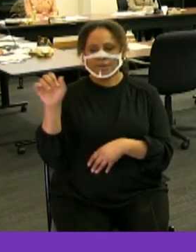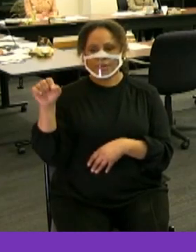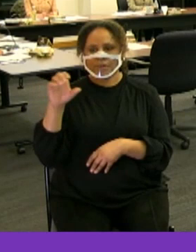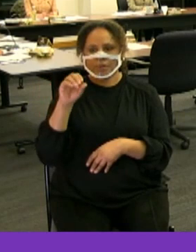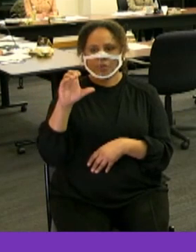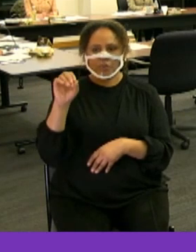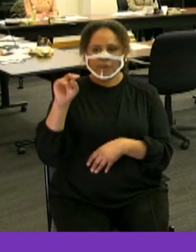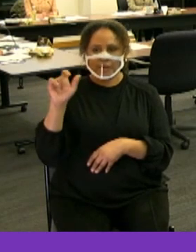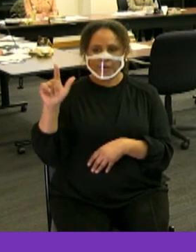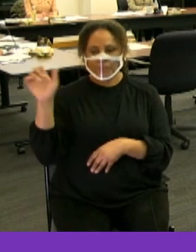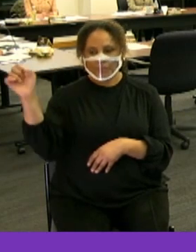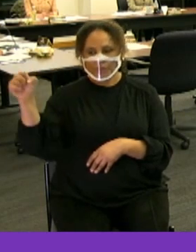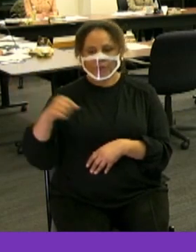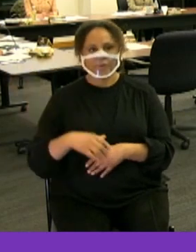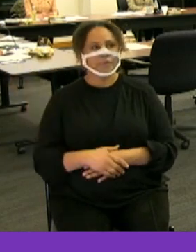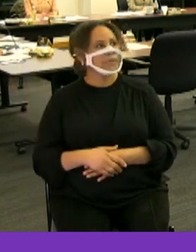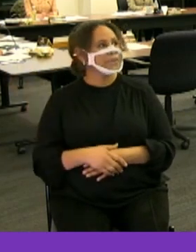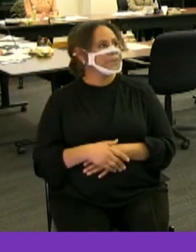Yes.